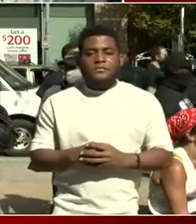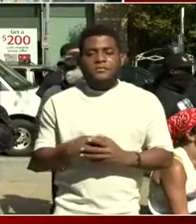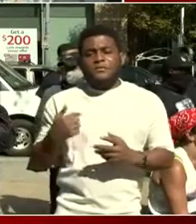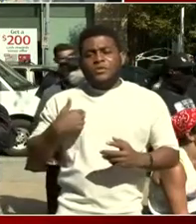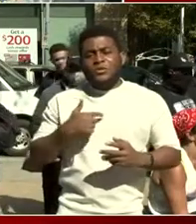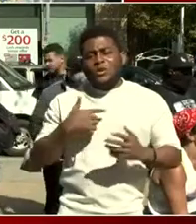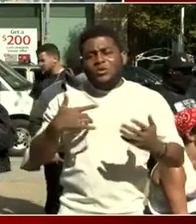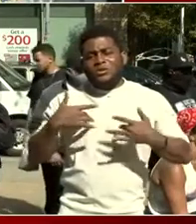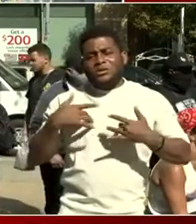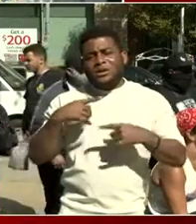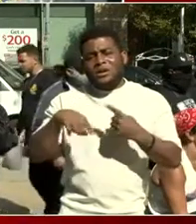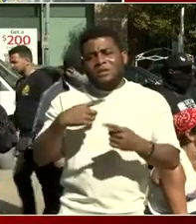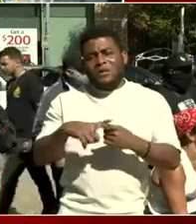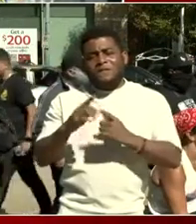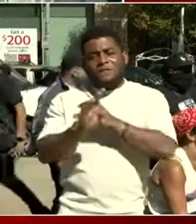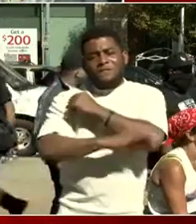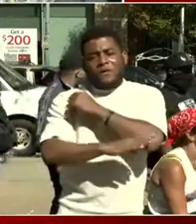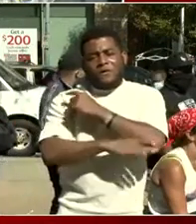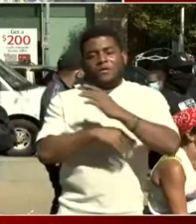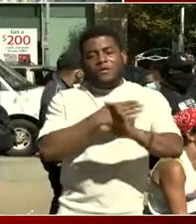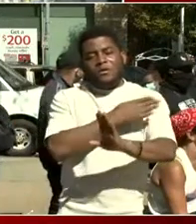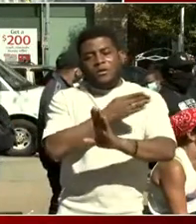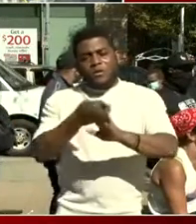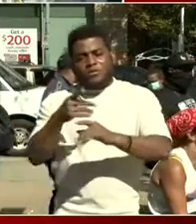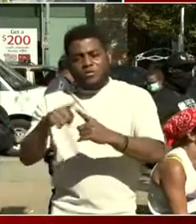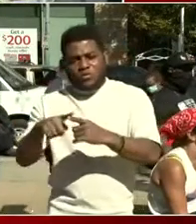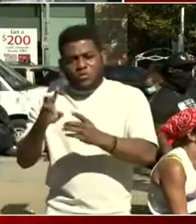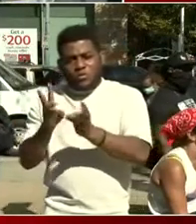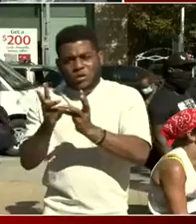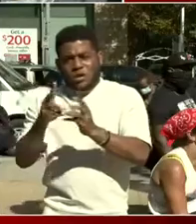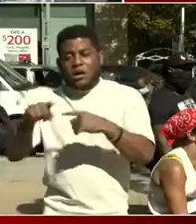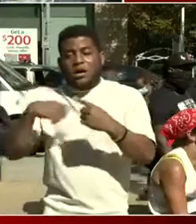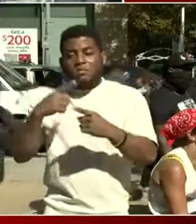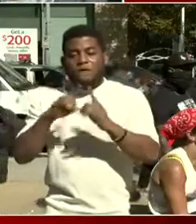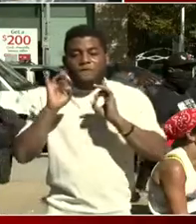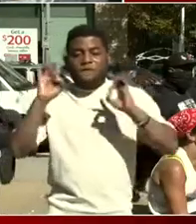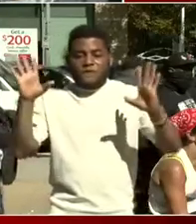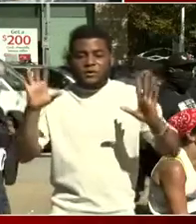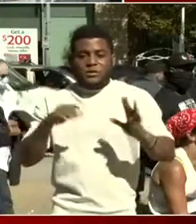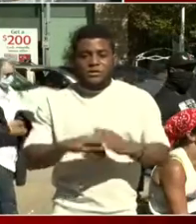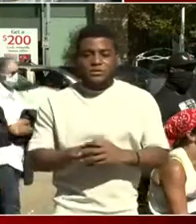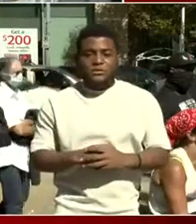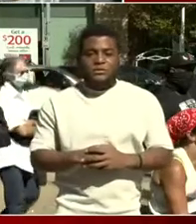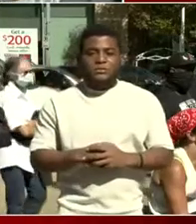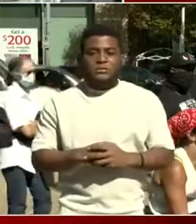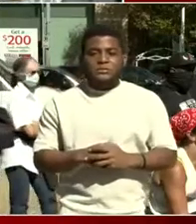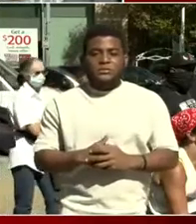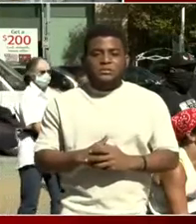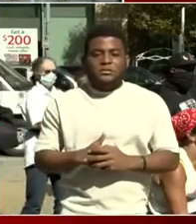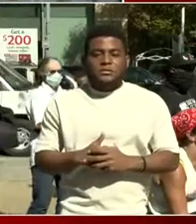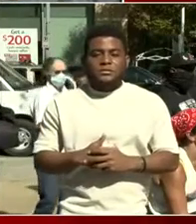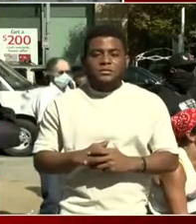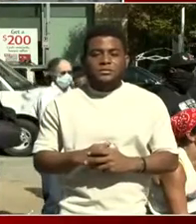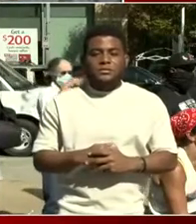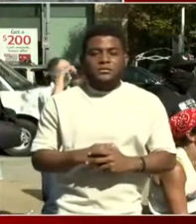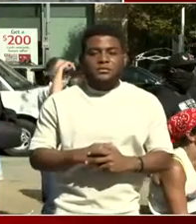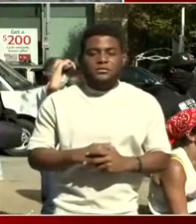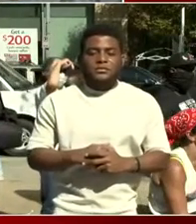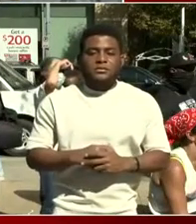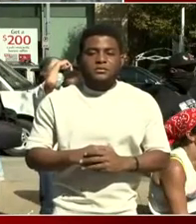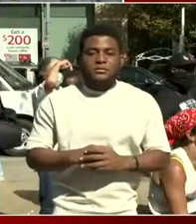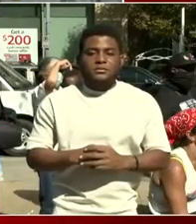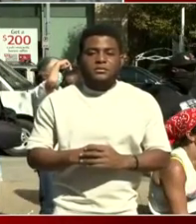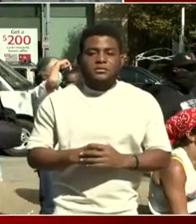terms of increases in violence. So getting ahead of it is important. I'll go 1 and 2. Yes. Janae Dill